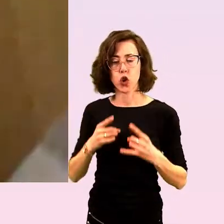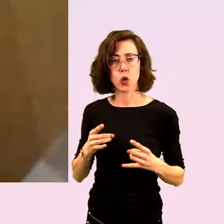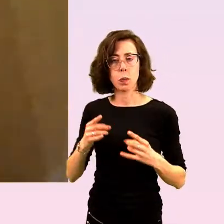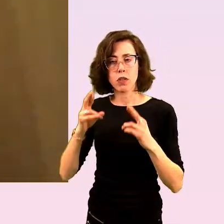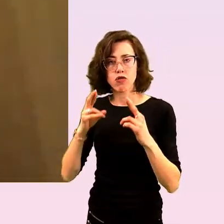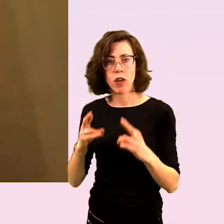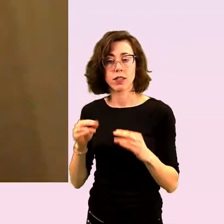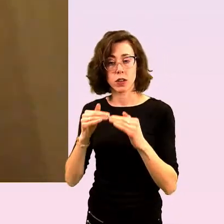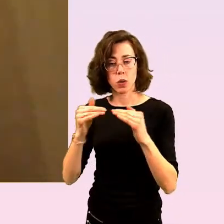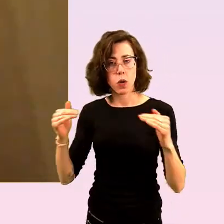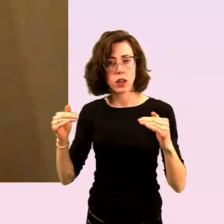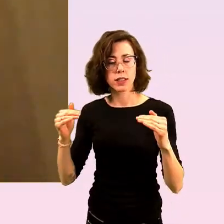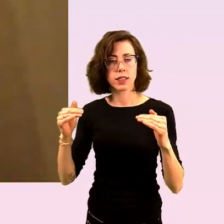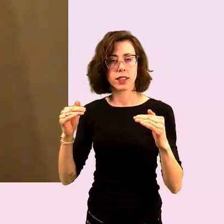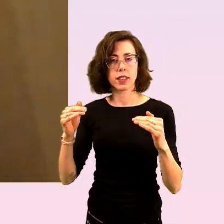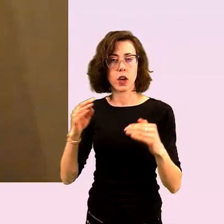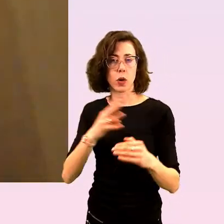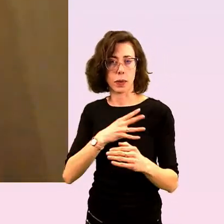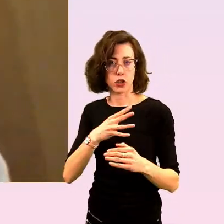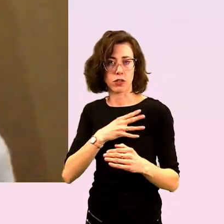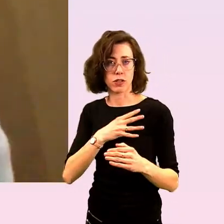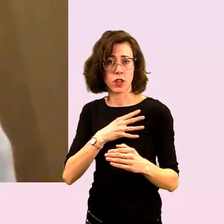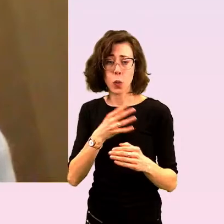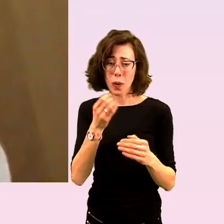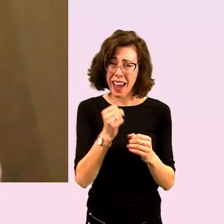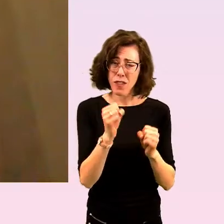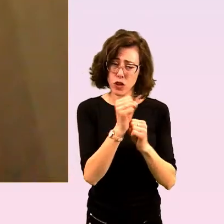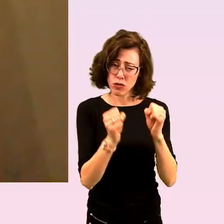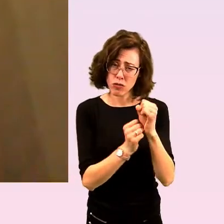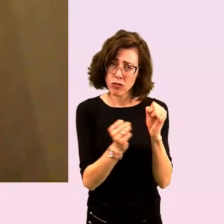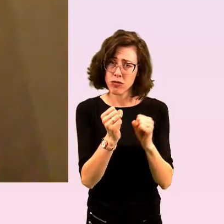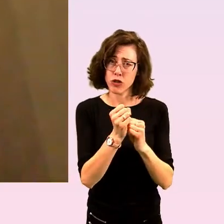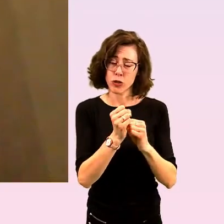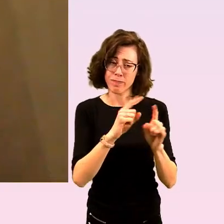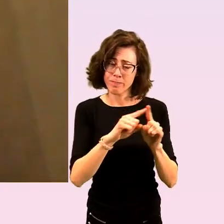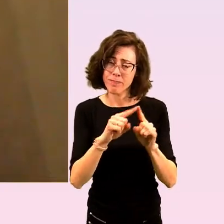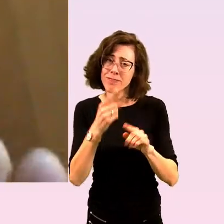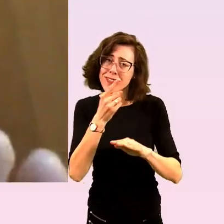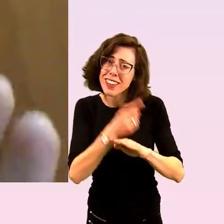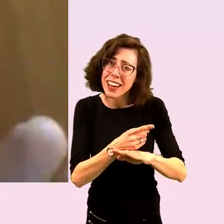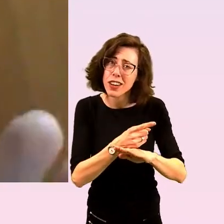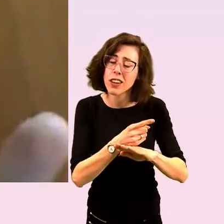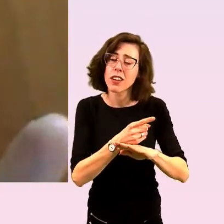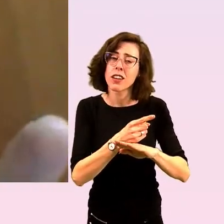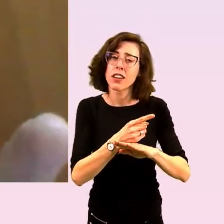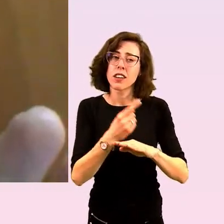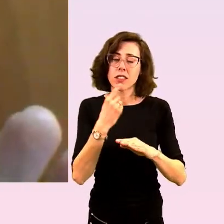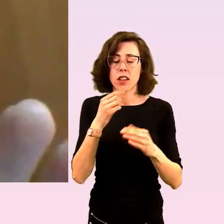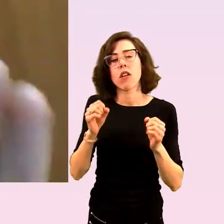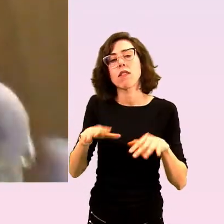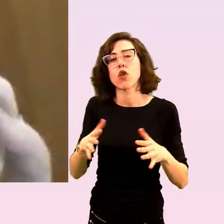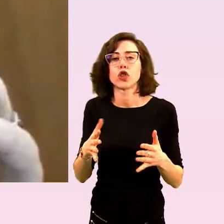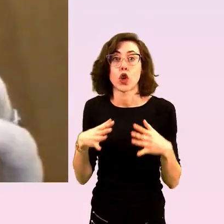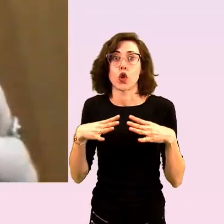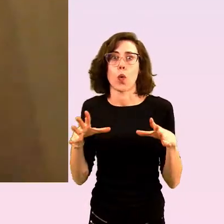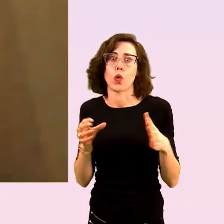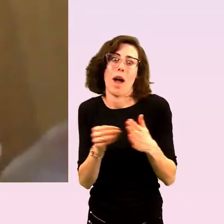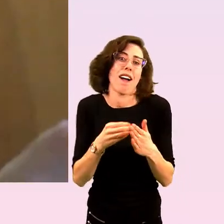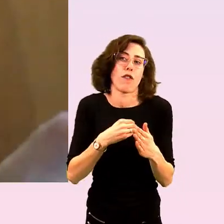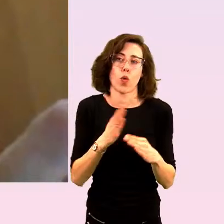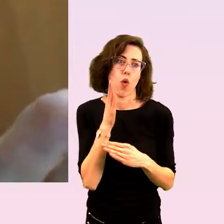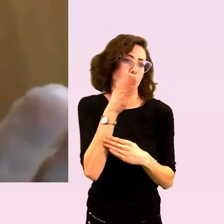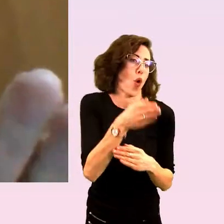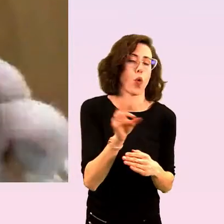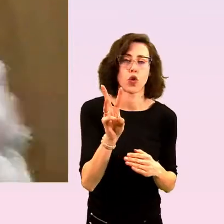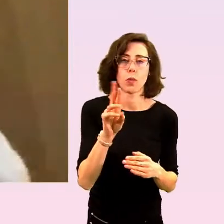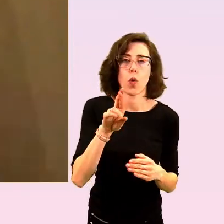the infrastructure is there. But I think the thing is that in terms of, now obviously you don't want to go there. If you've had a